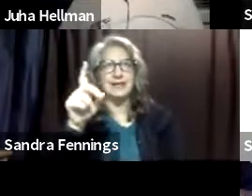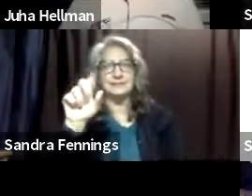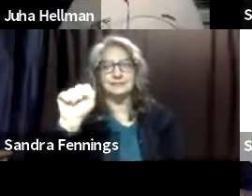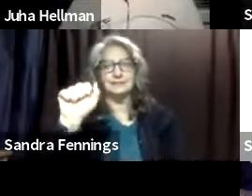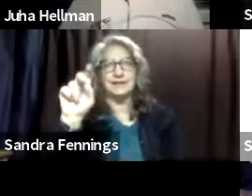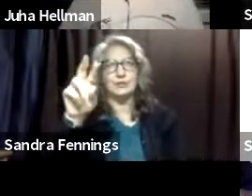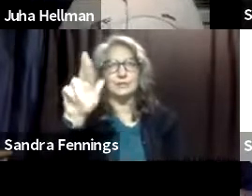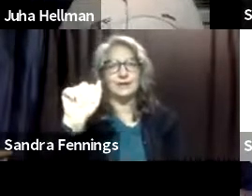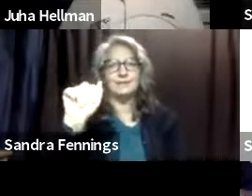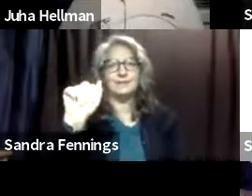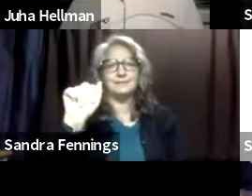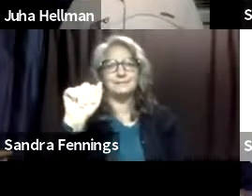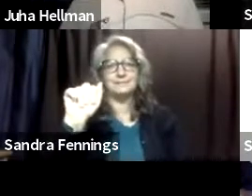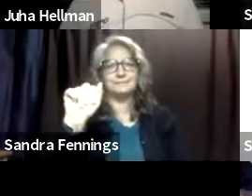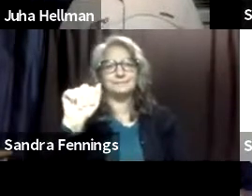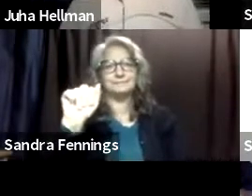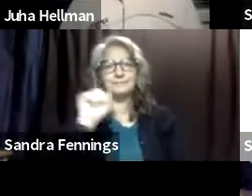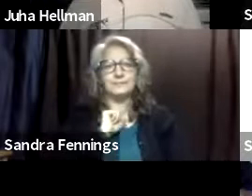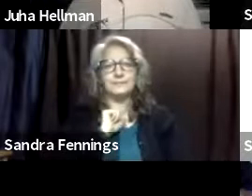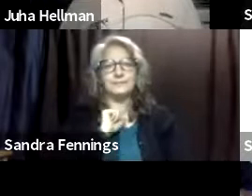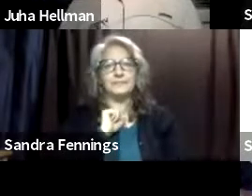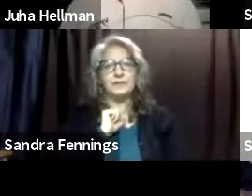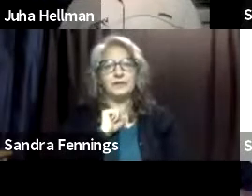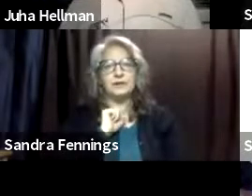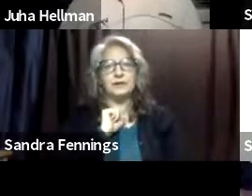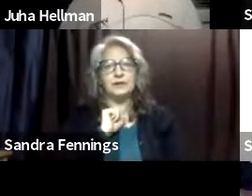we can go through that. Hi.